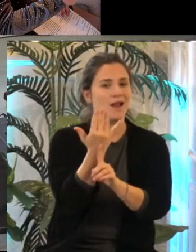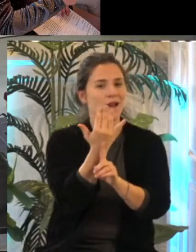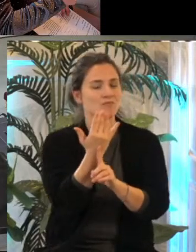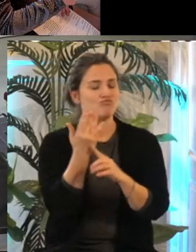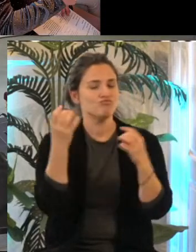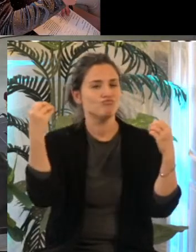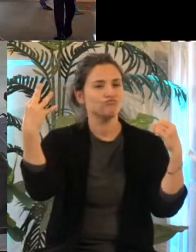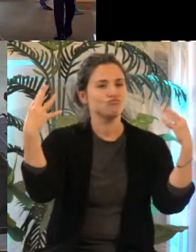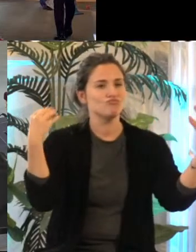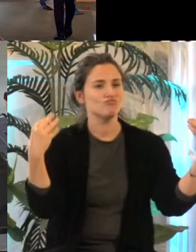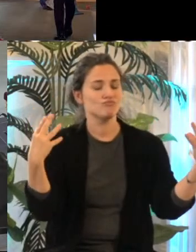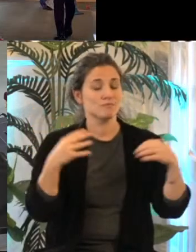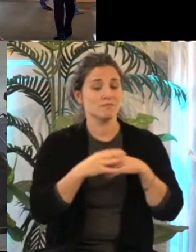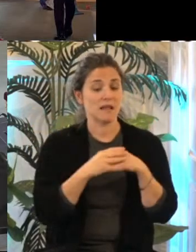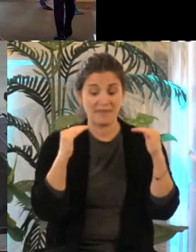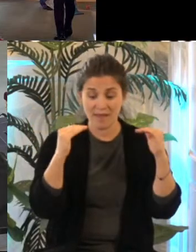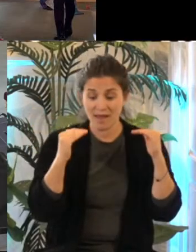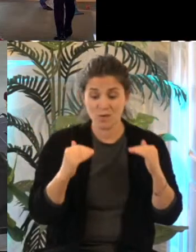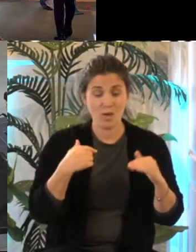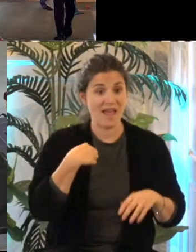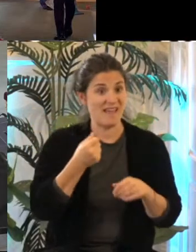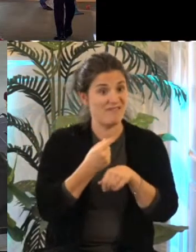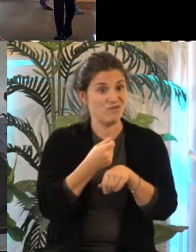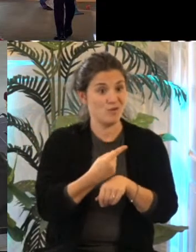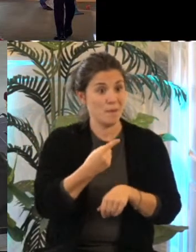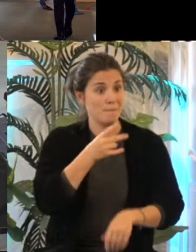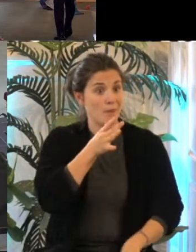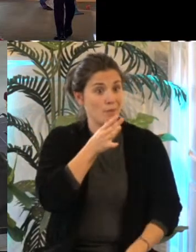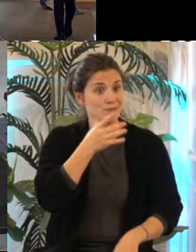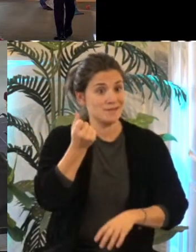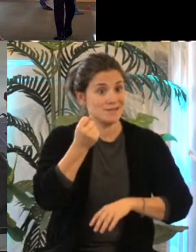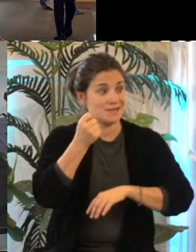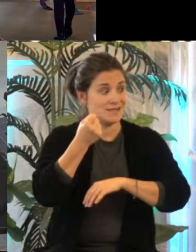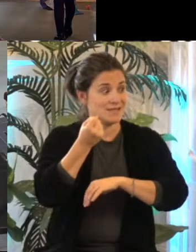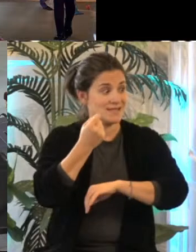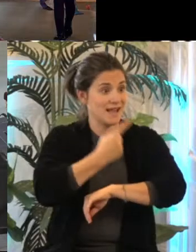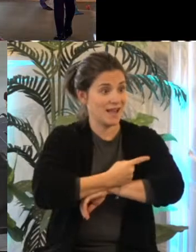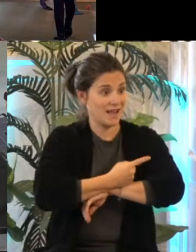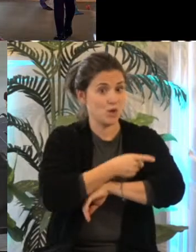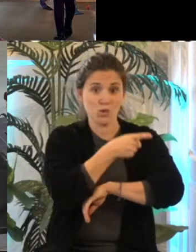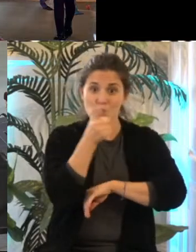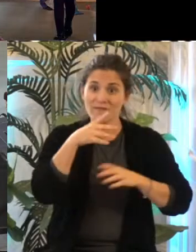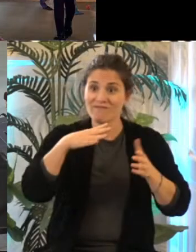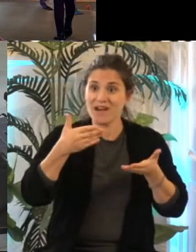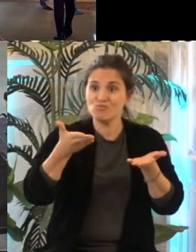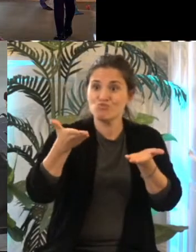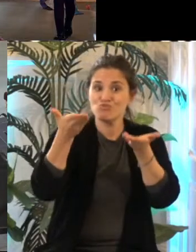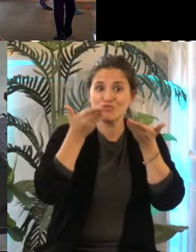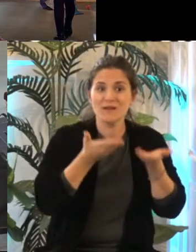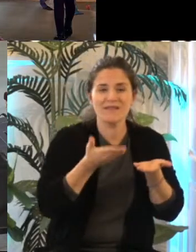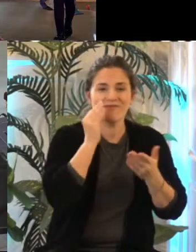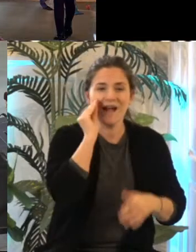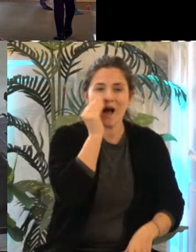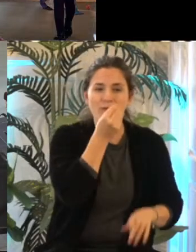flower communion ceremony on every Mother's Day. Everybody's invited to bring a flower from your own